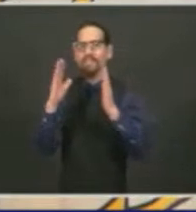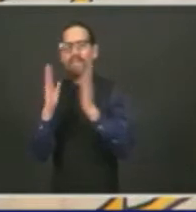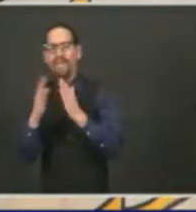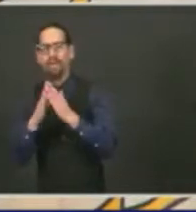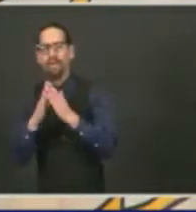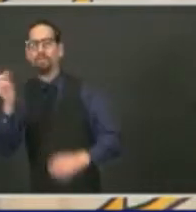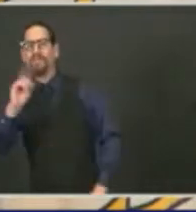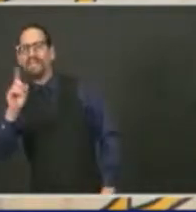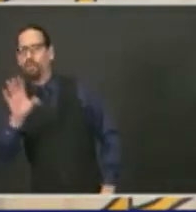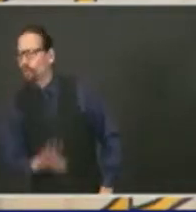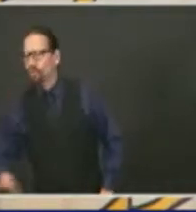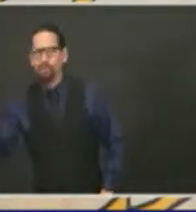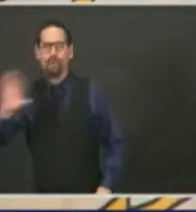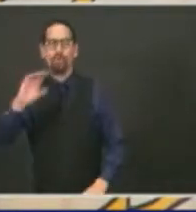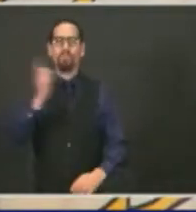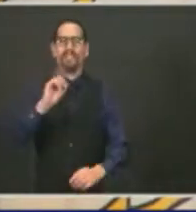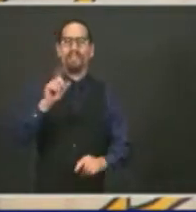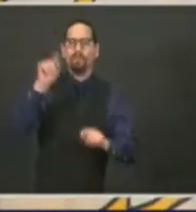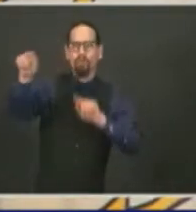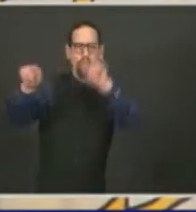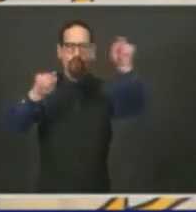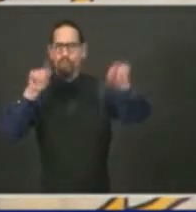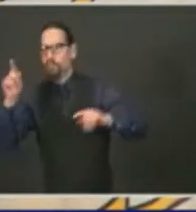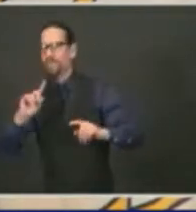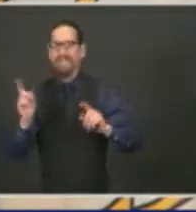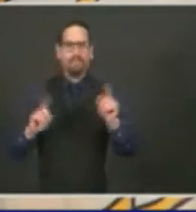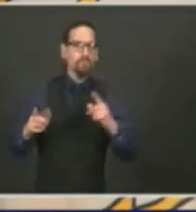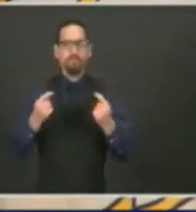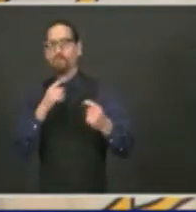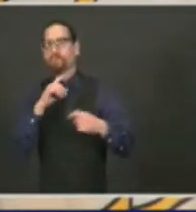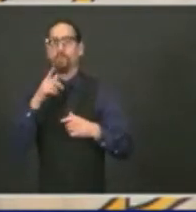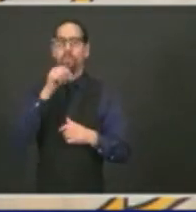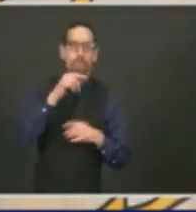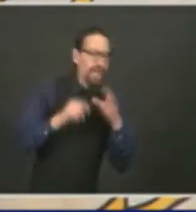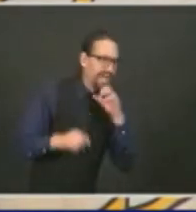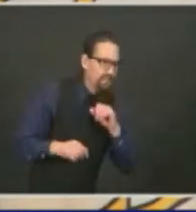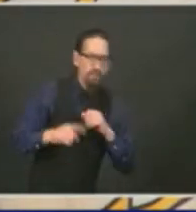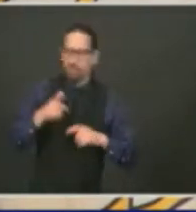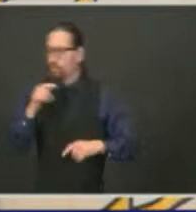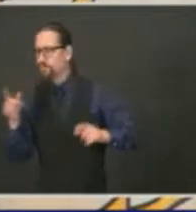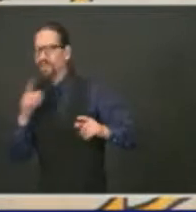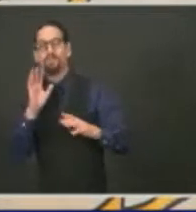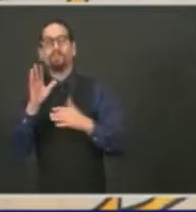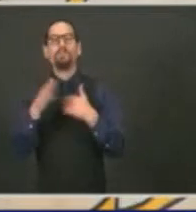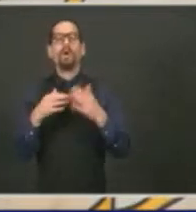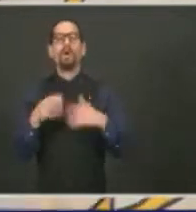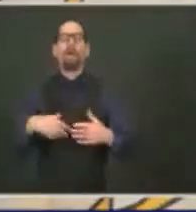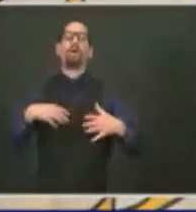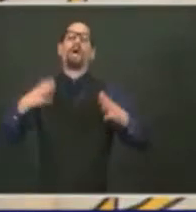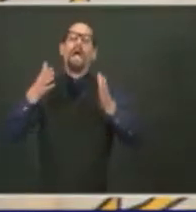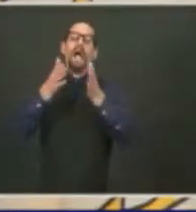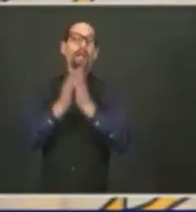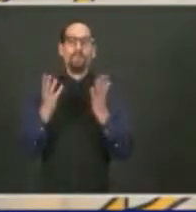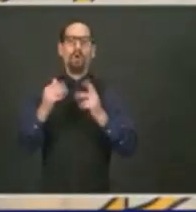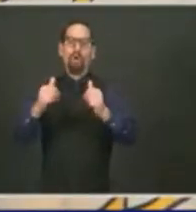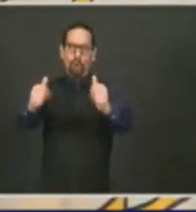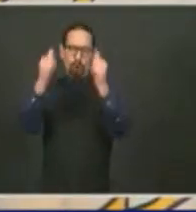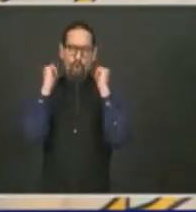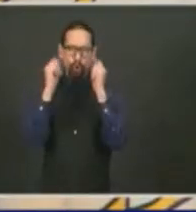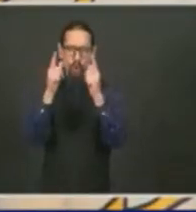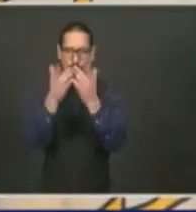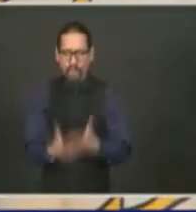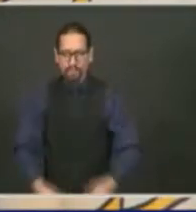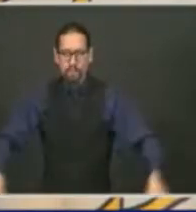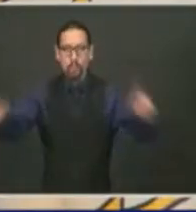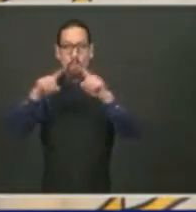profession, how old you are. We really are asking everybody to go get tested. In the past